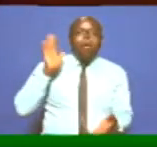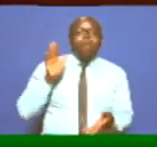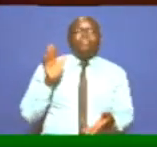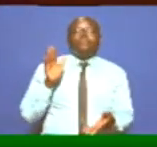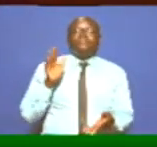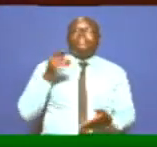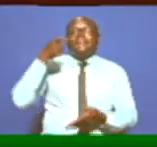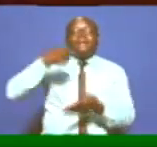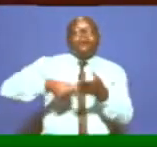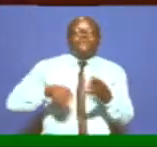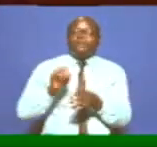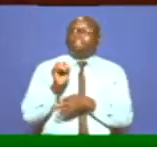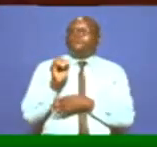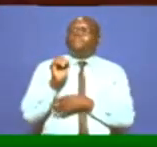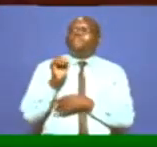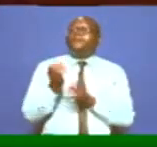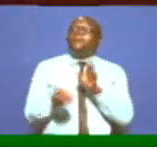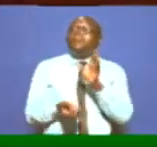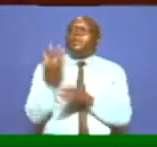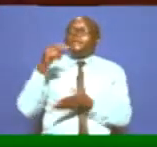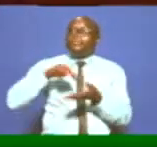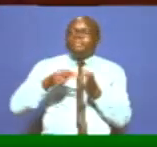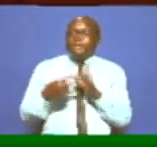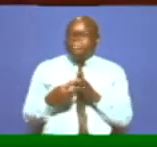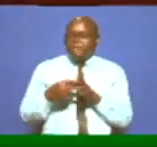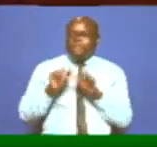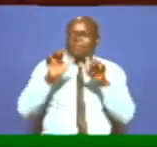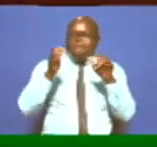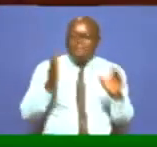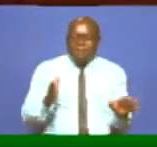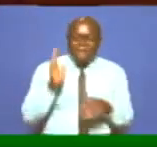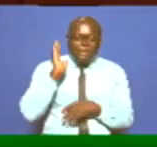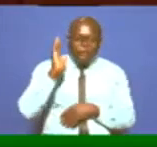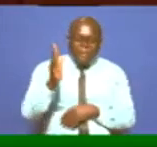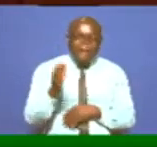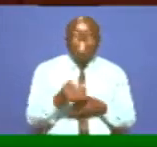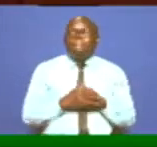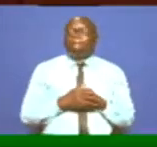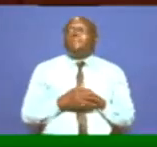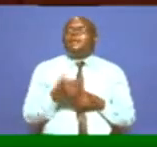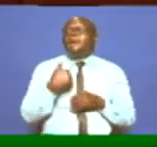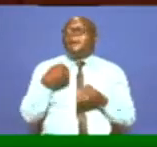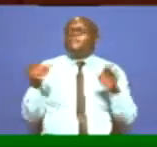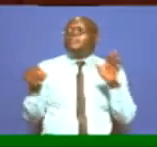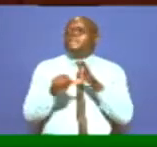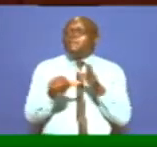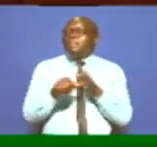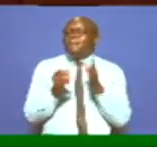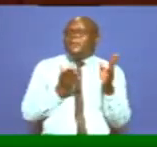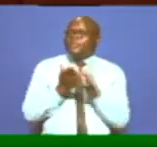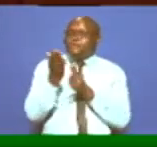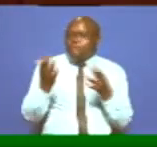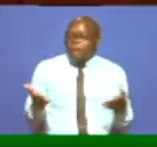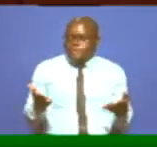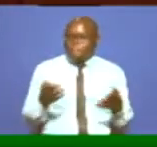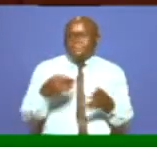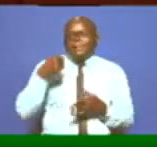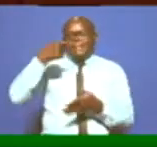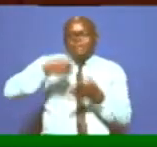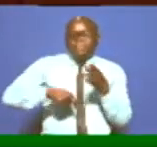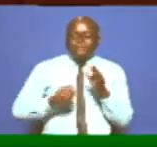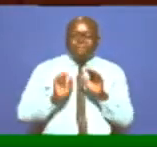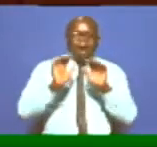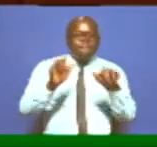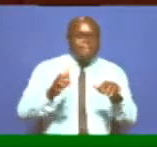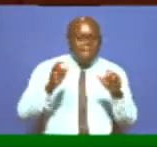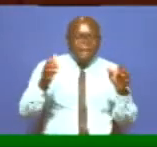of production, meaning it will cost farmers a lot in terms of the cost of production, and